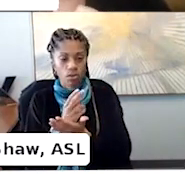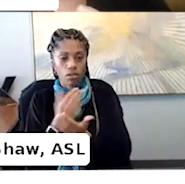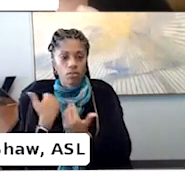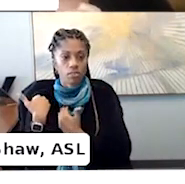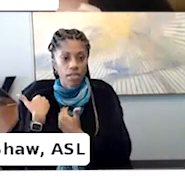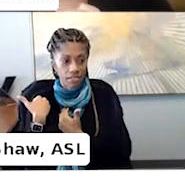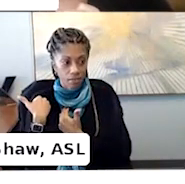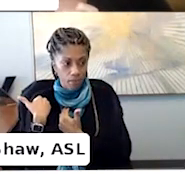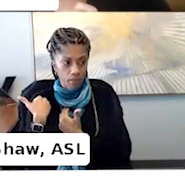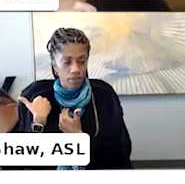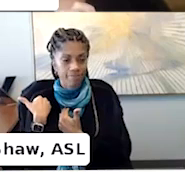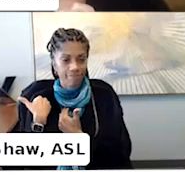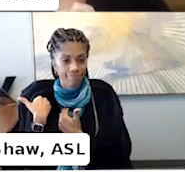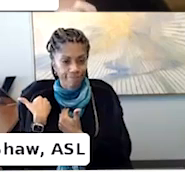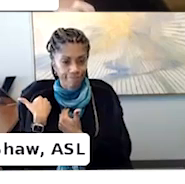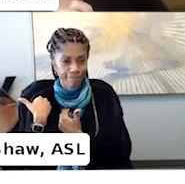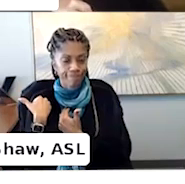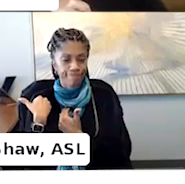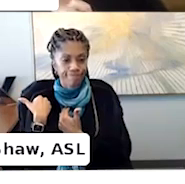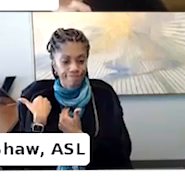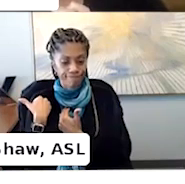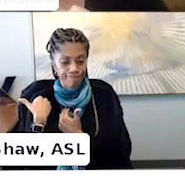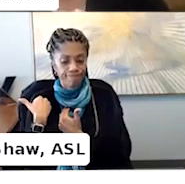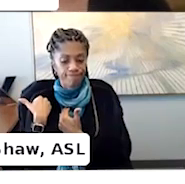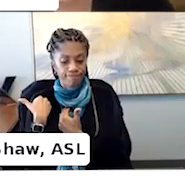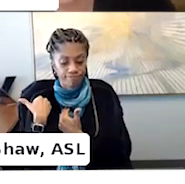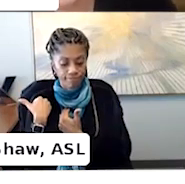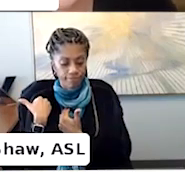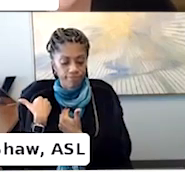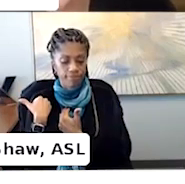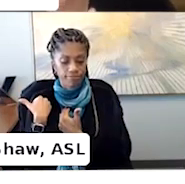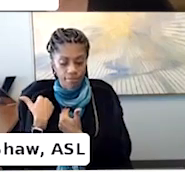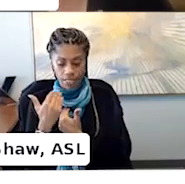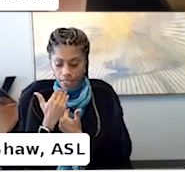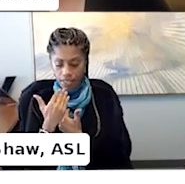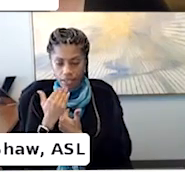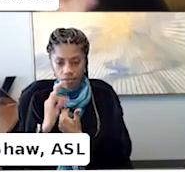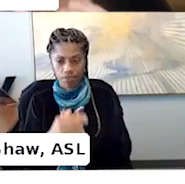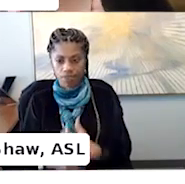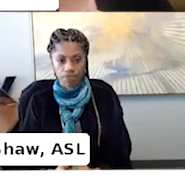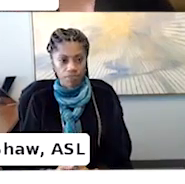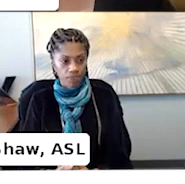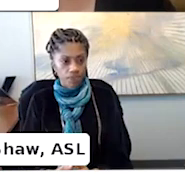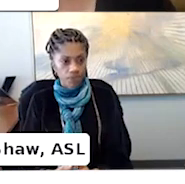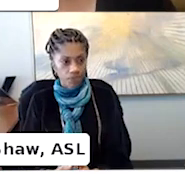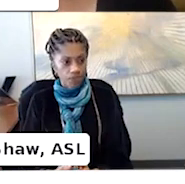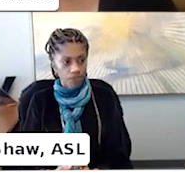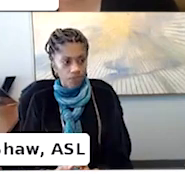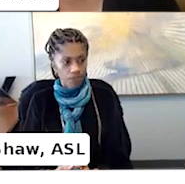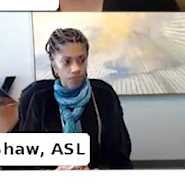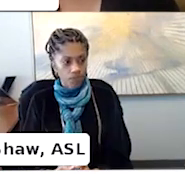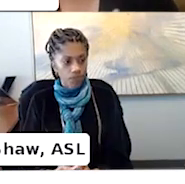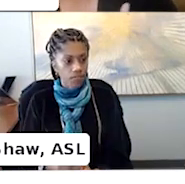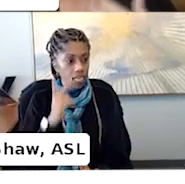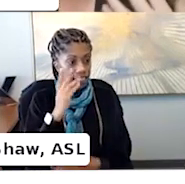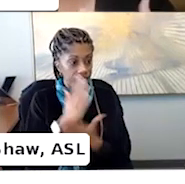responsible. This is great. Thanks everyone for continuing to share these. And I see some also in the chat.